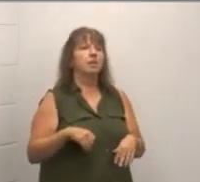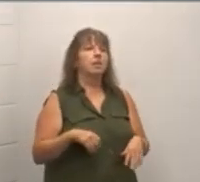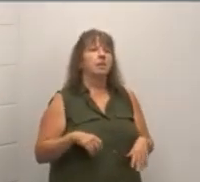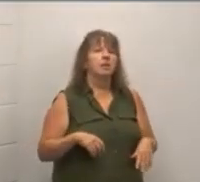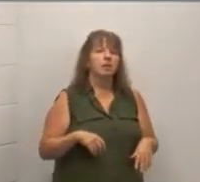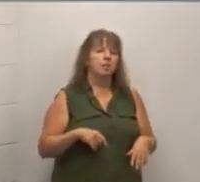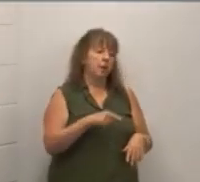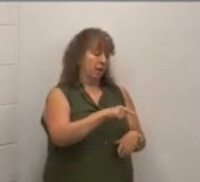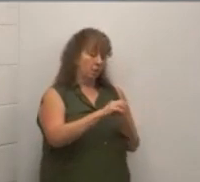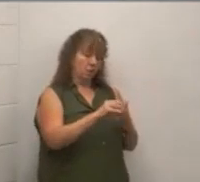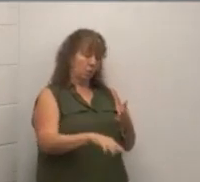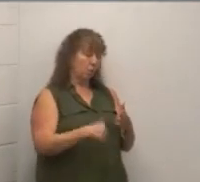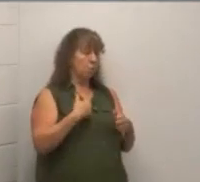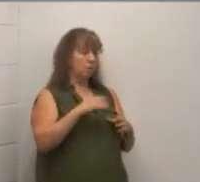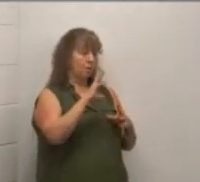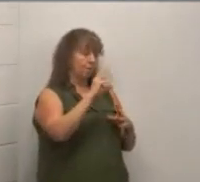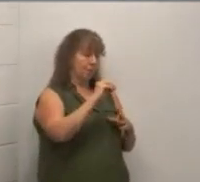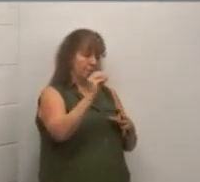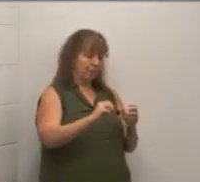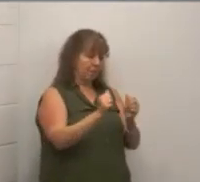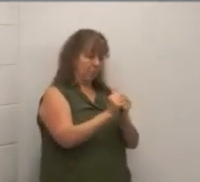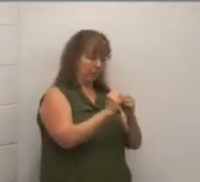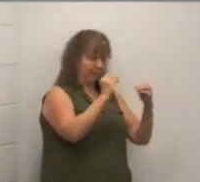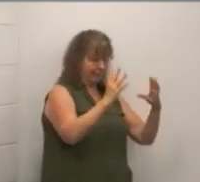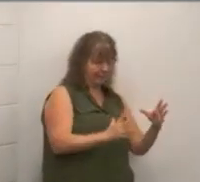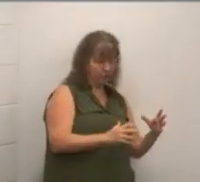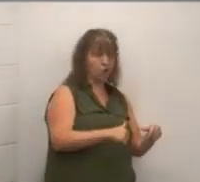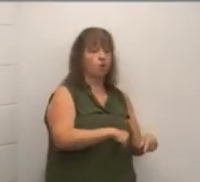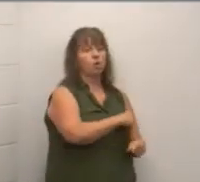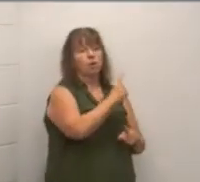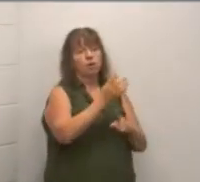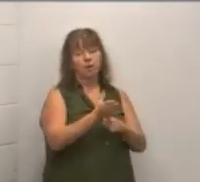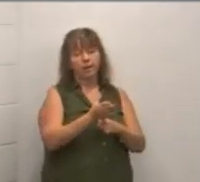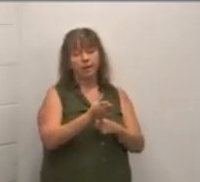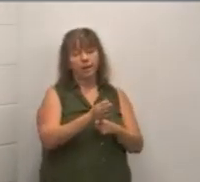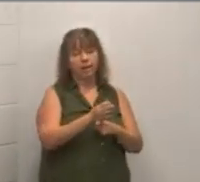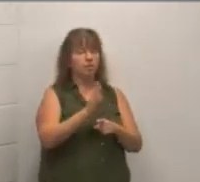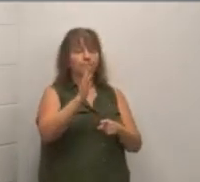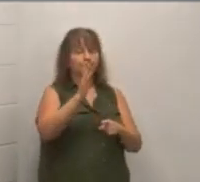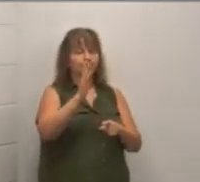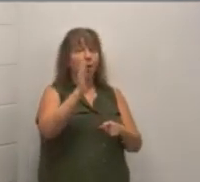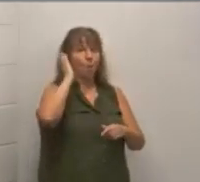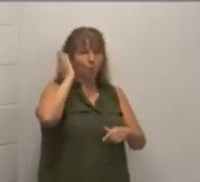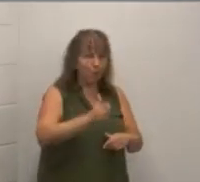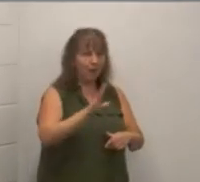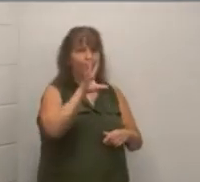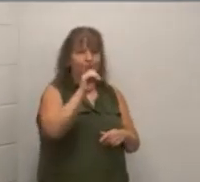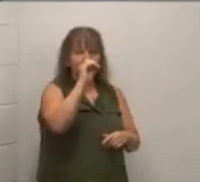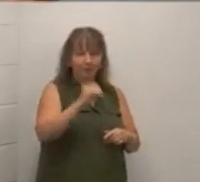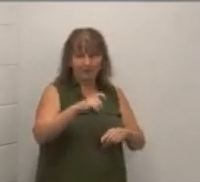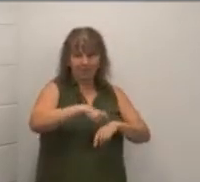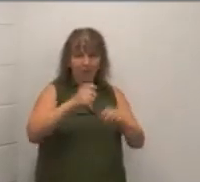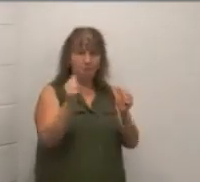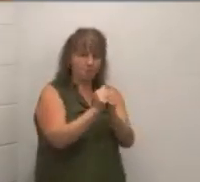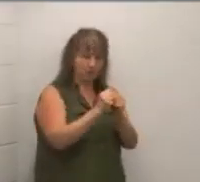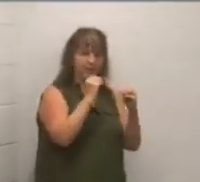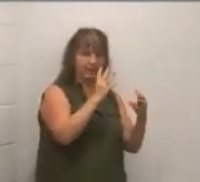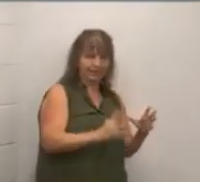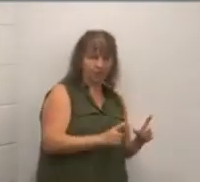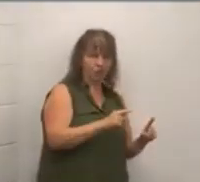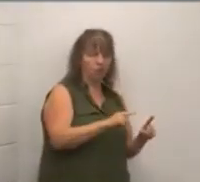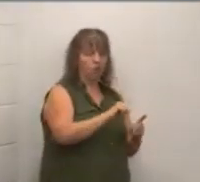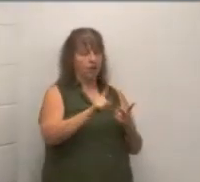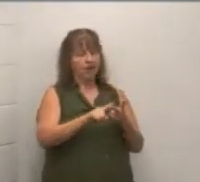be in front of their teacher 50% of the time or will be around 50% of the time. And the other 50% of the